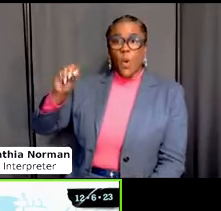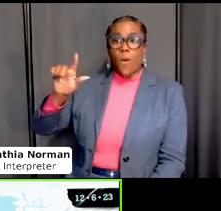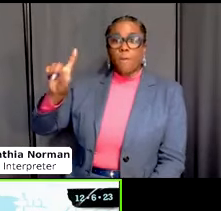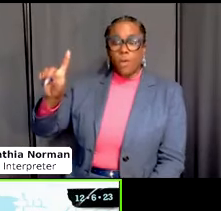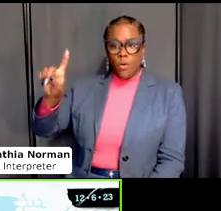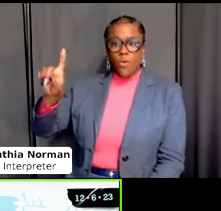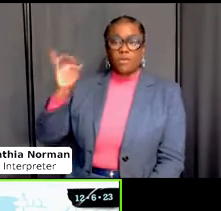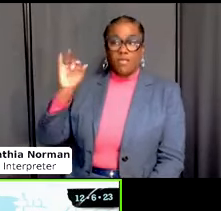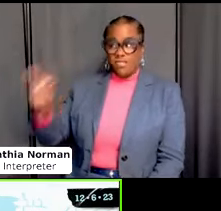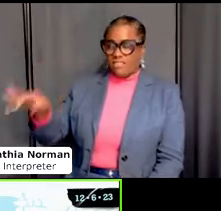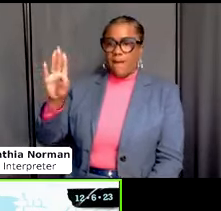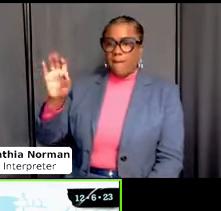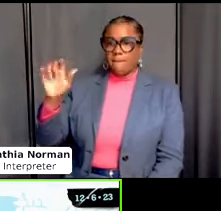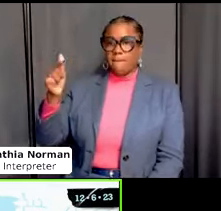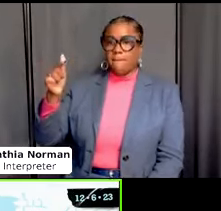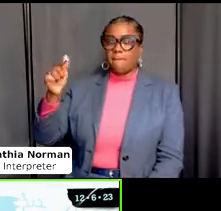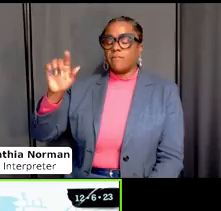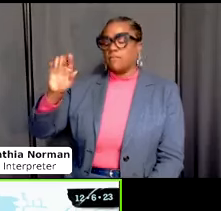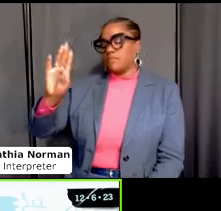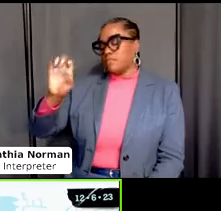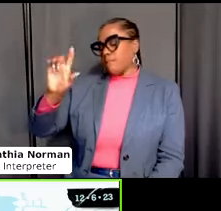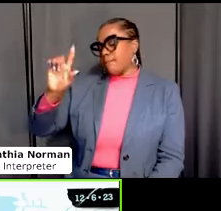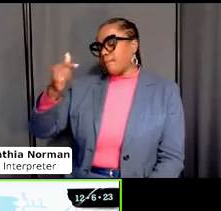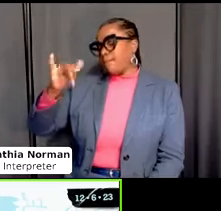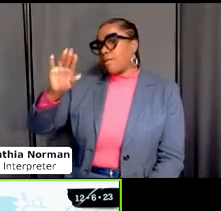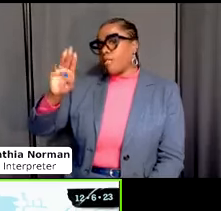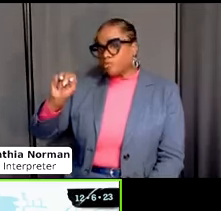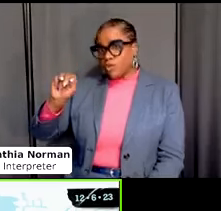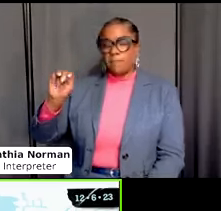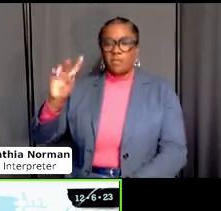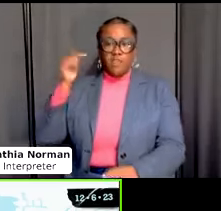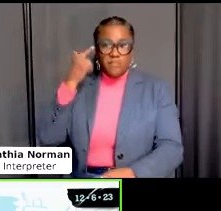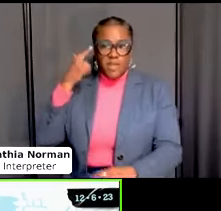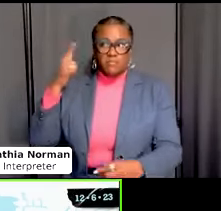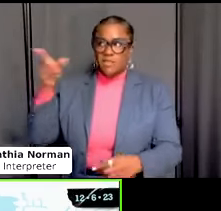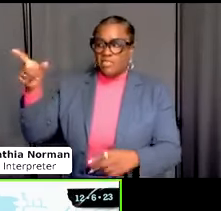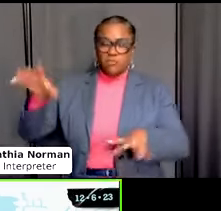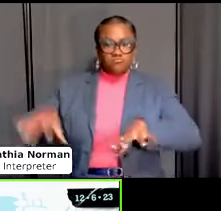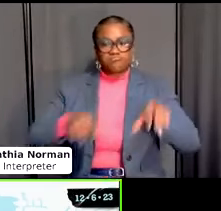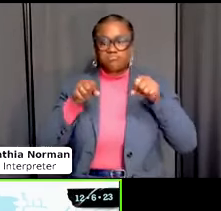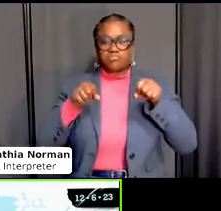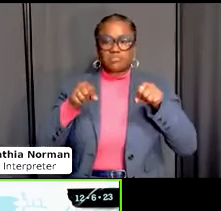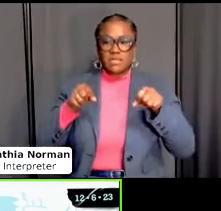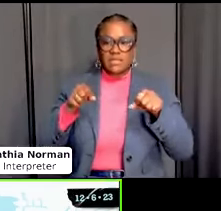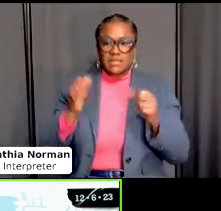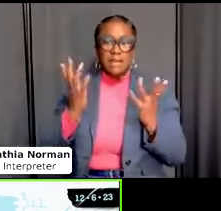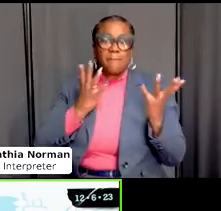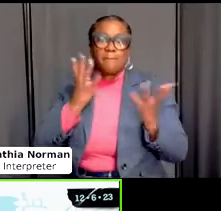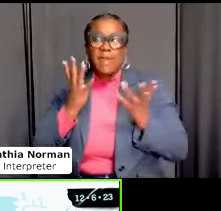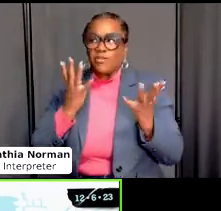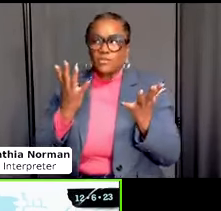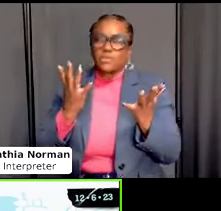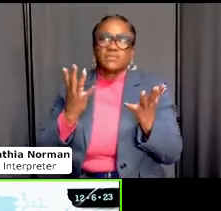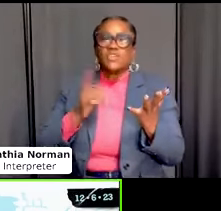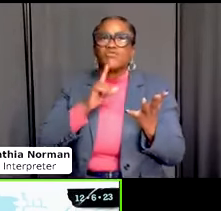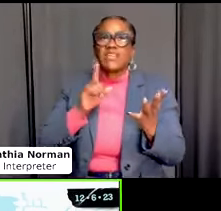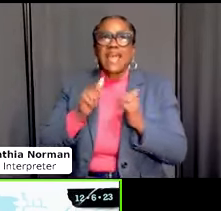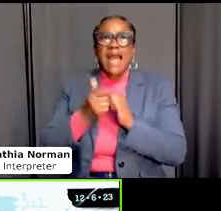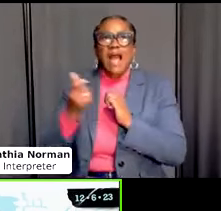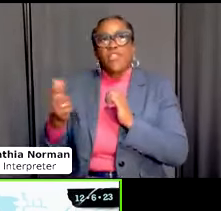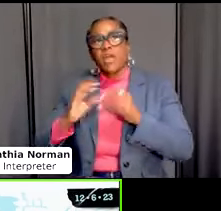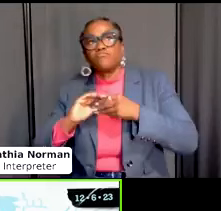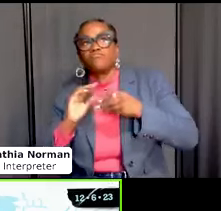took over and said, and not that they were less brutal, but it was more of an embarrass. It was like how it was being depicted in